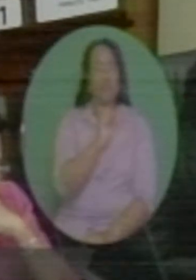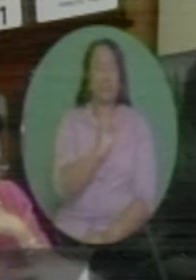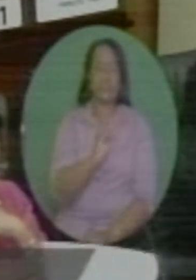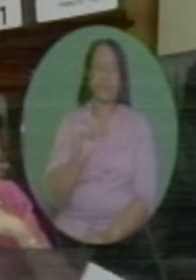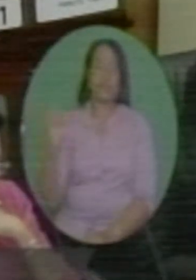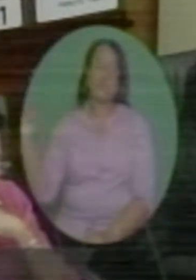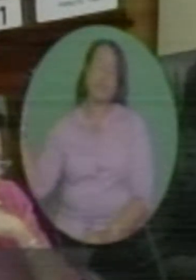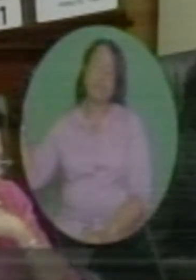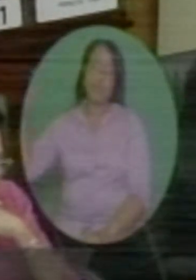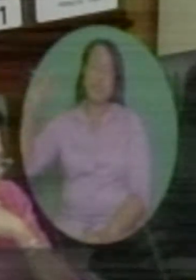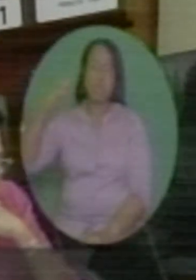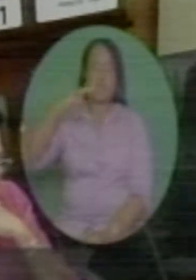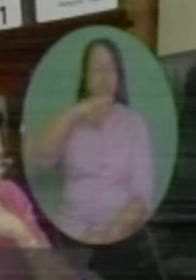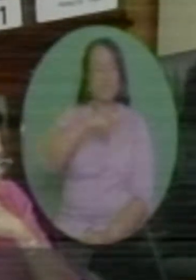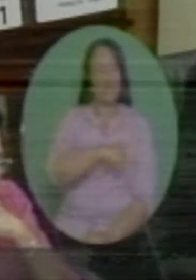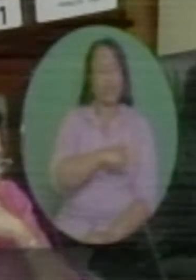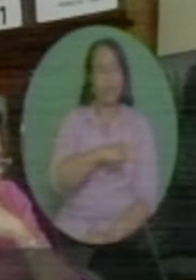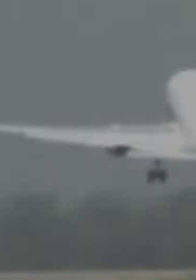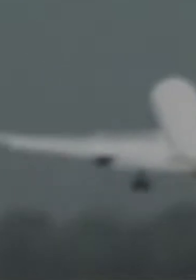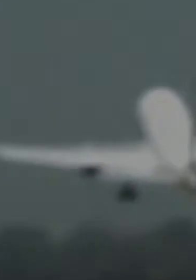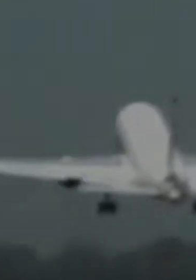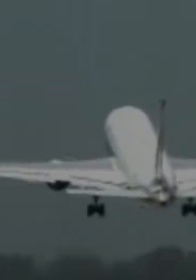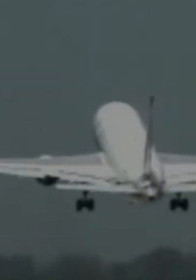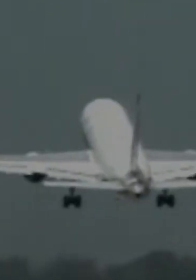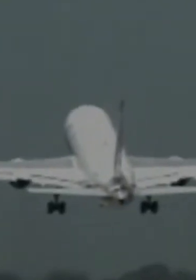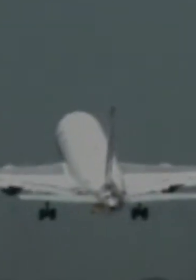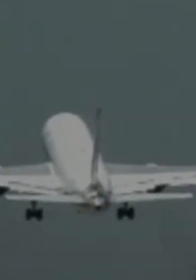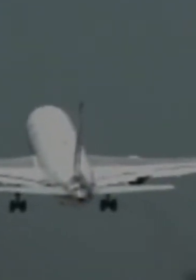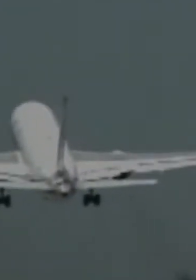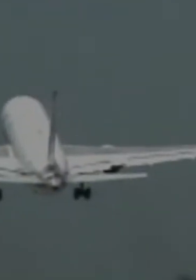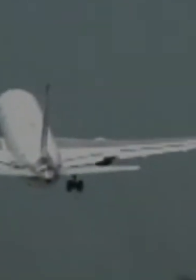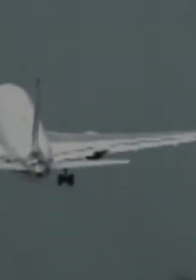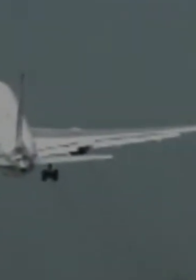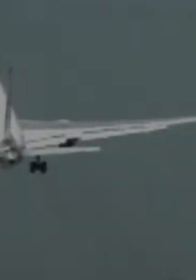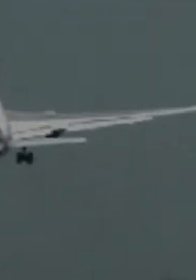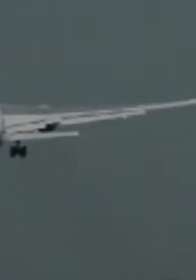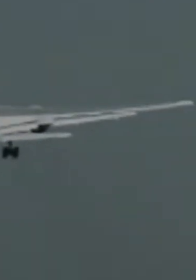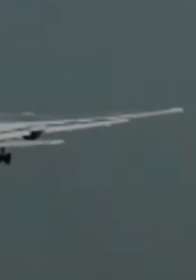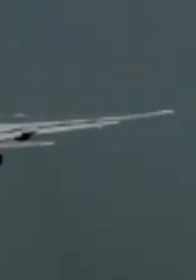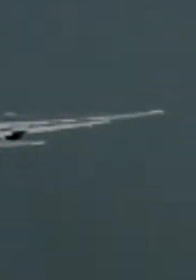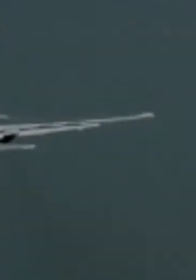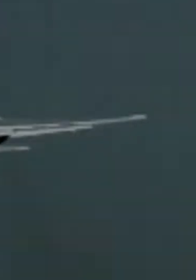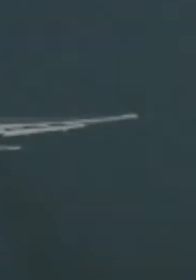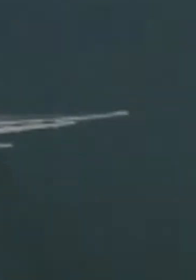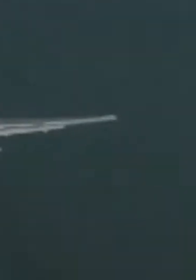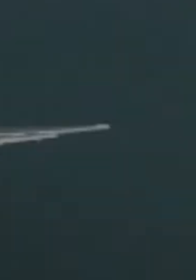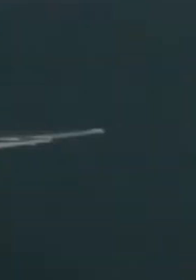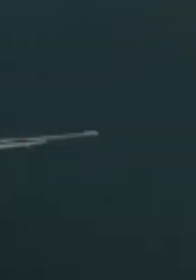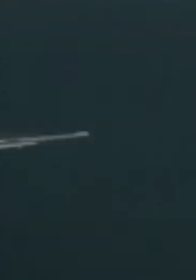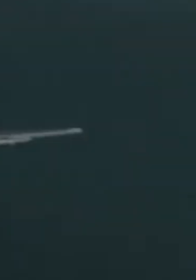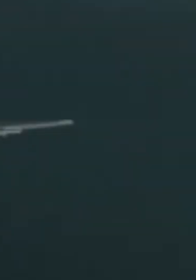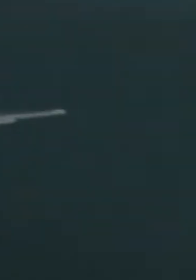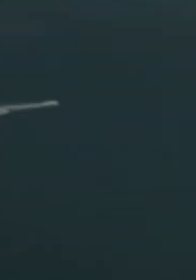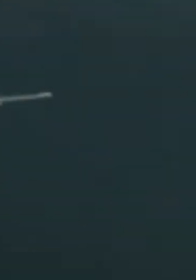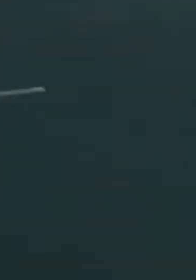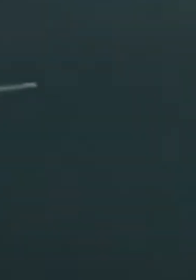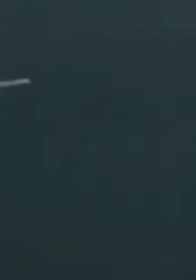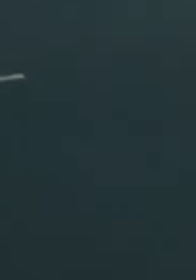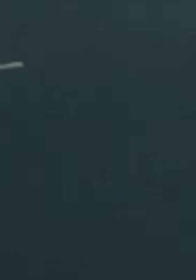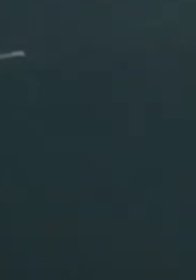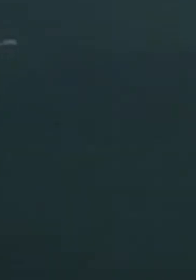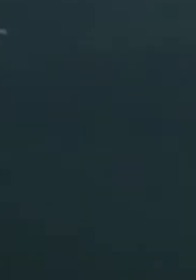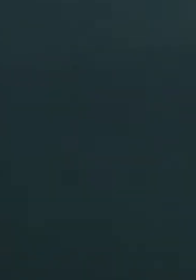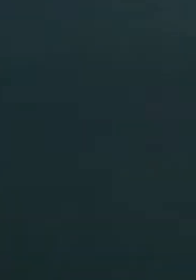Spain and destinations in North America and Europe. While this fuel subsidy removal from airfare is just one way of maximizing revenues